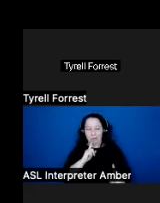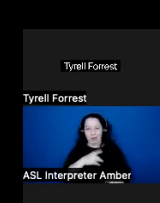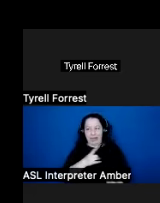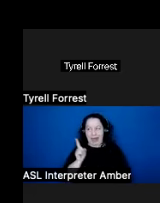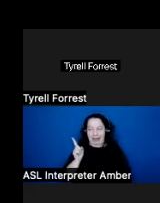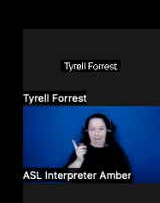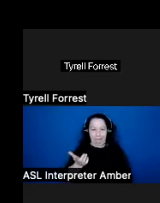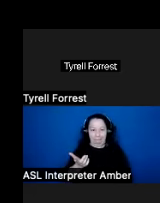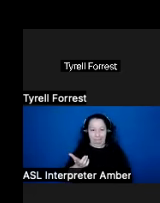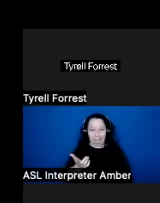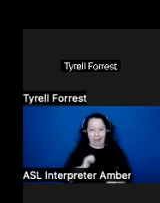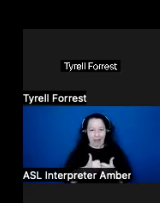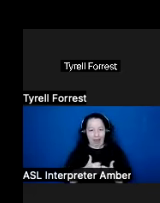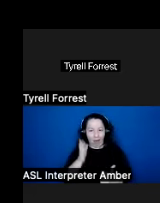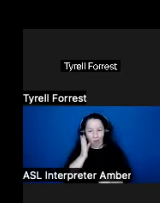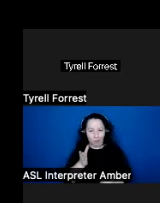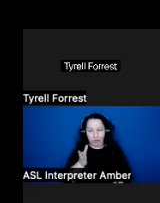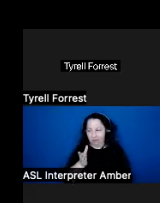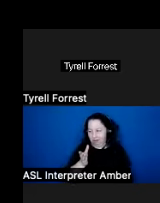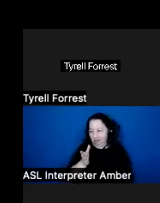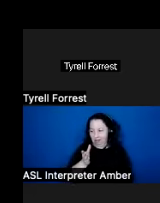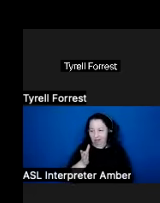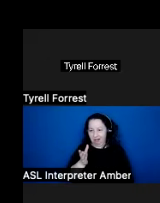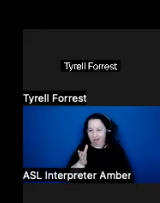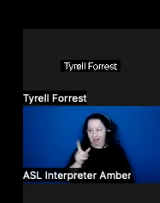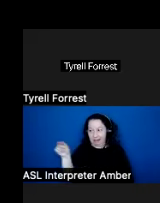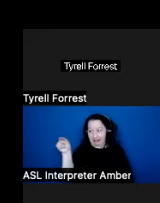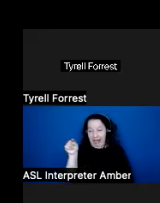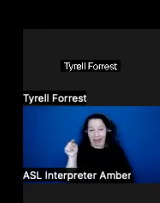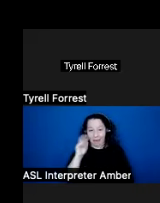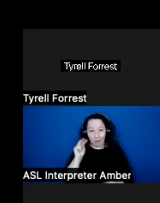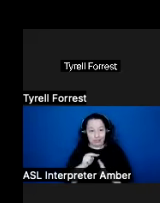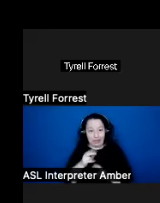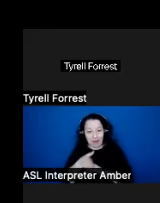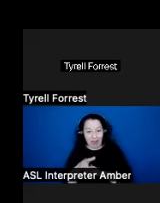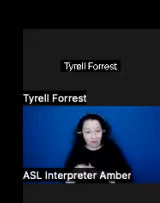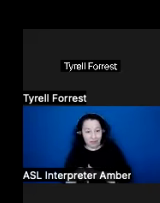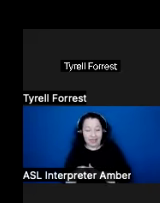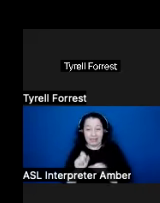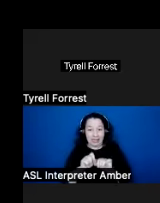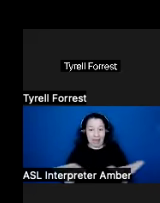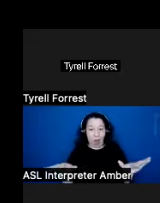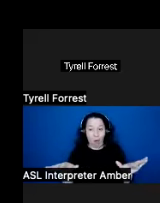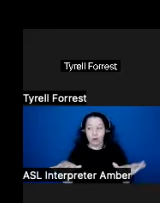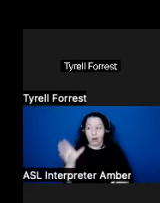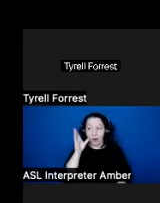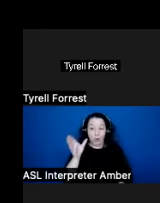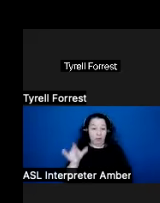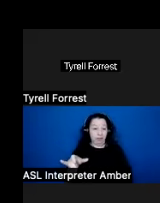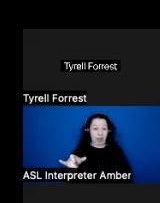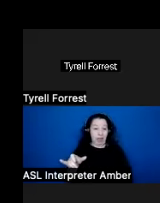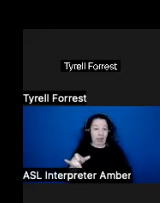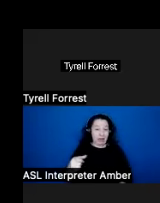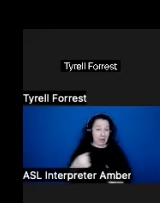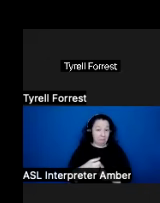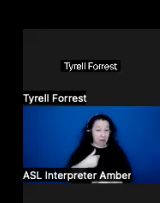are they going to be portrayed after? And is that going to come back to me? And what's that possible like retaliation, whether at the individual or work or